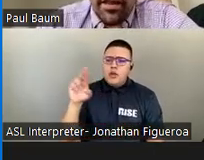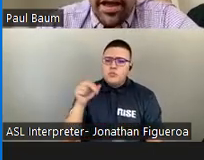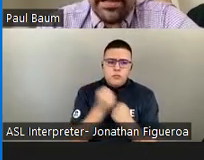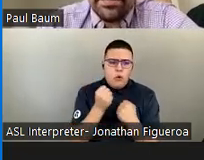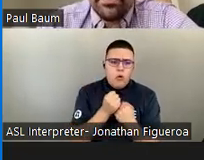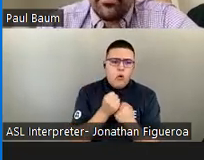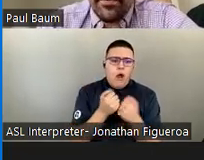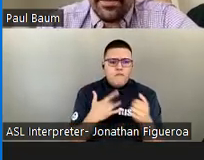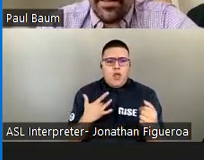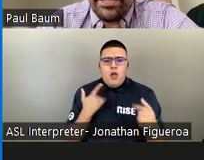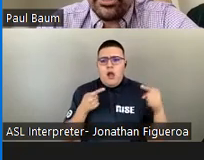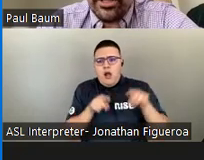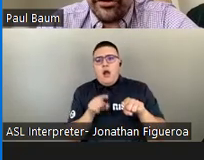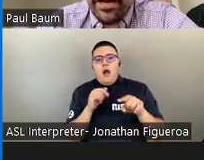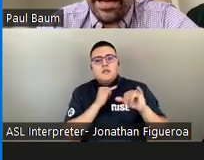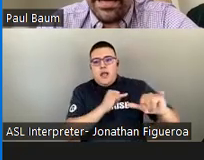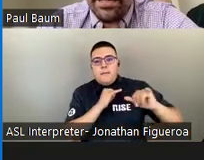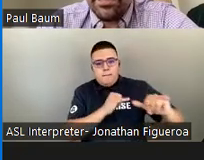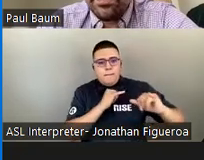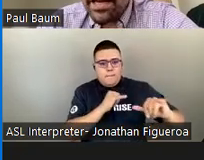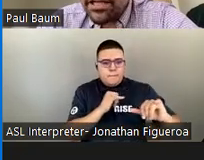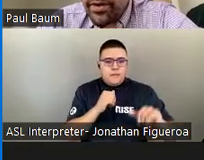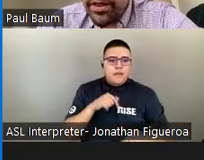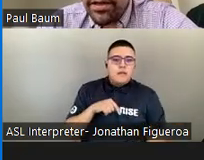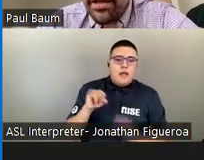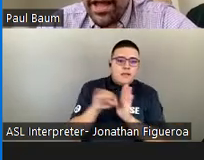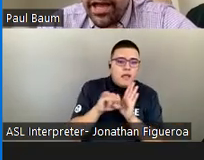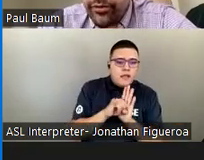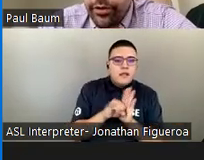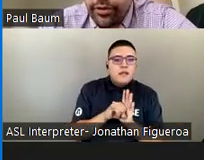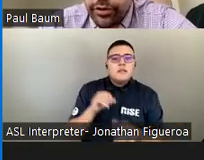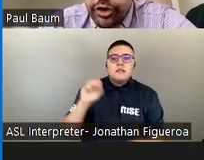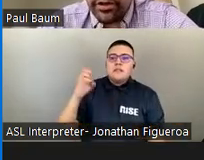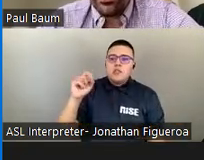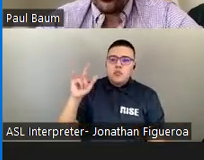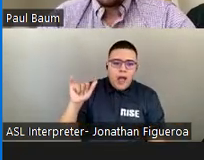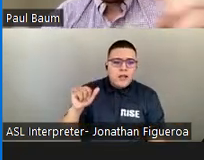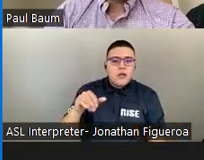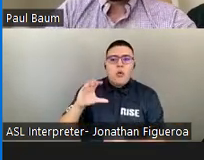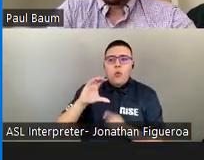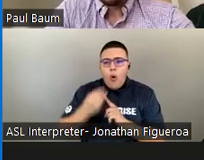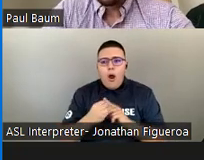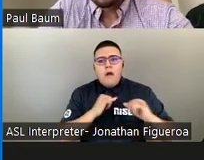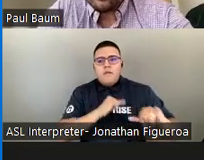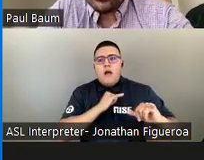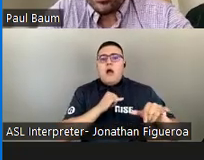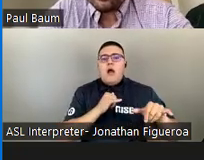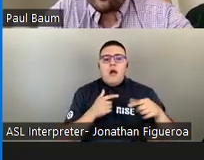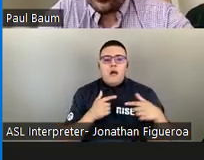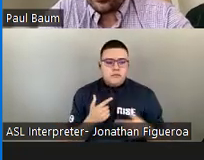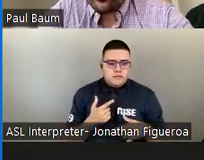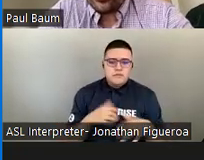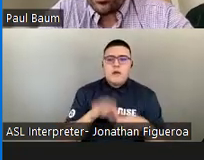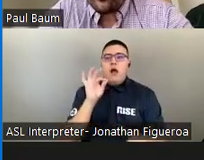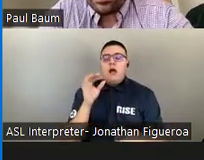that aligns with the client's gender identity, sexuality, and or culture. And so sometimes, and the